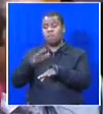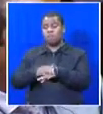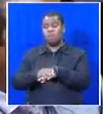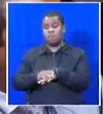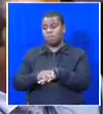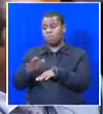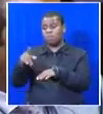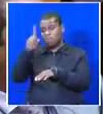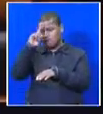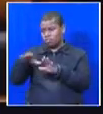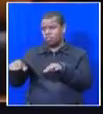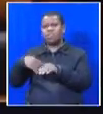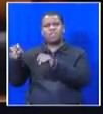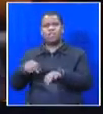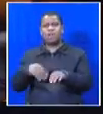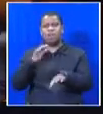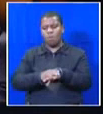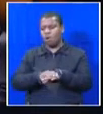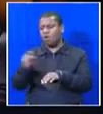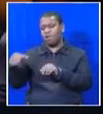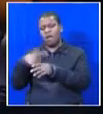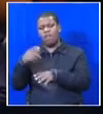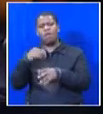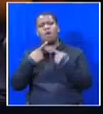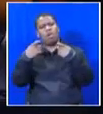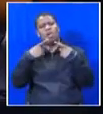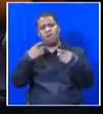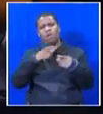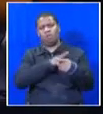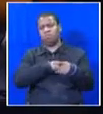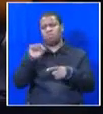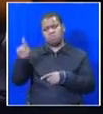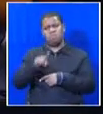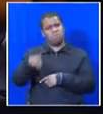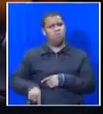imbi kabi. Honorable members, please let's allow members to proceed.